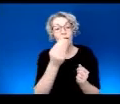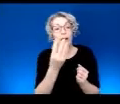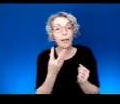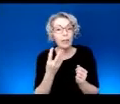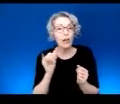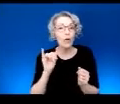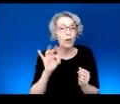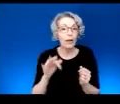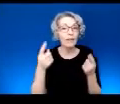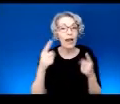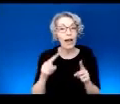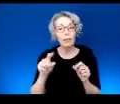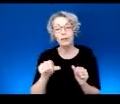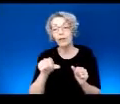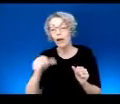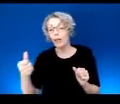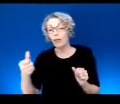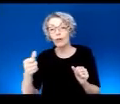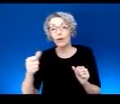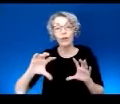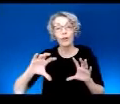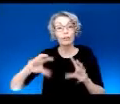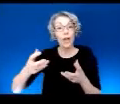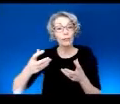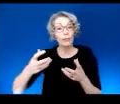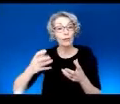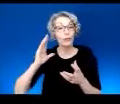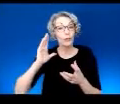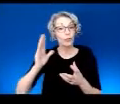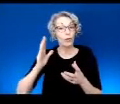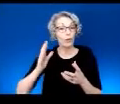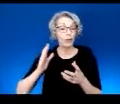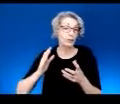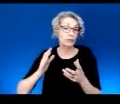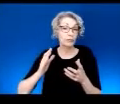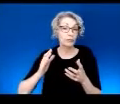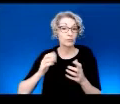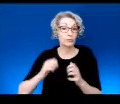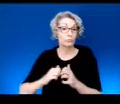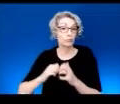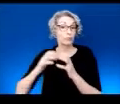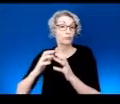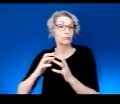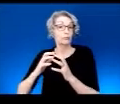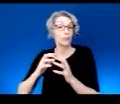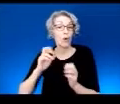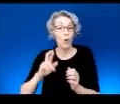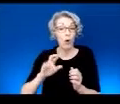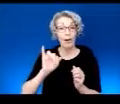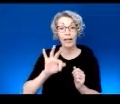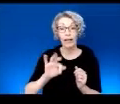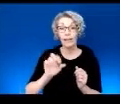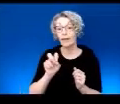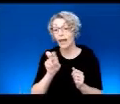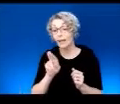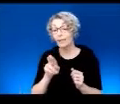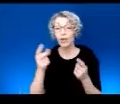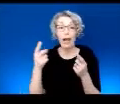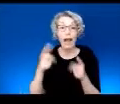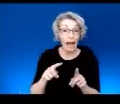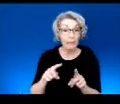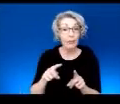if another chapter would be in the works, or if it ever comes to